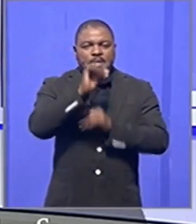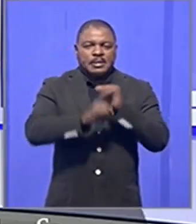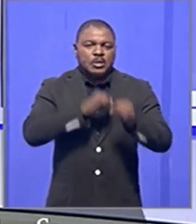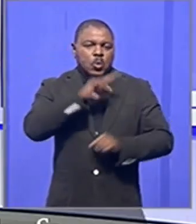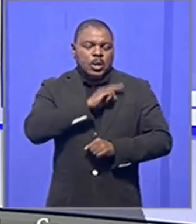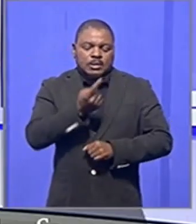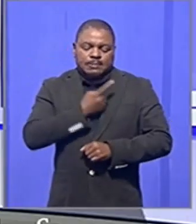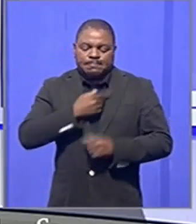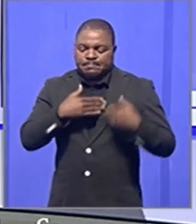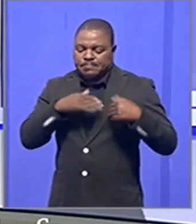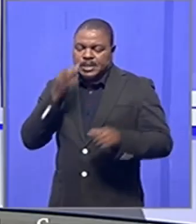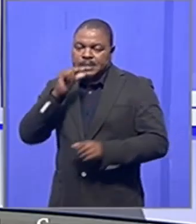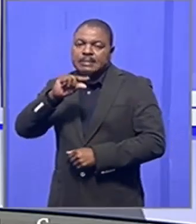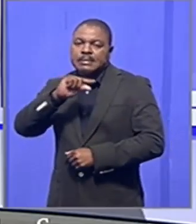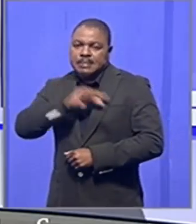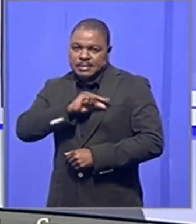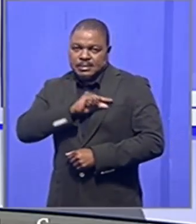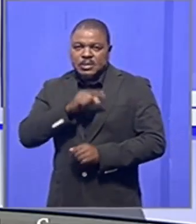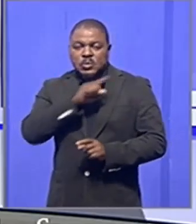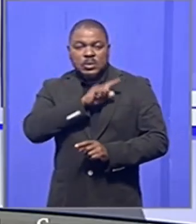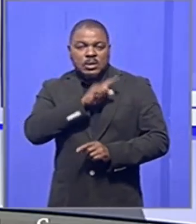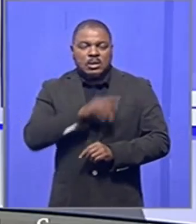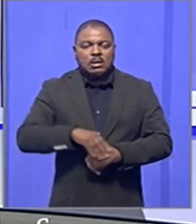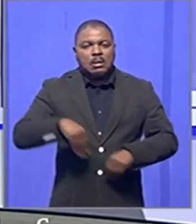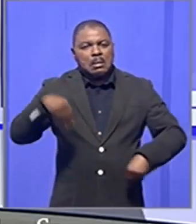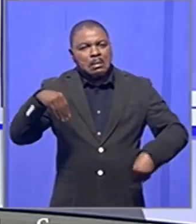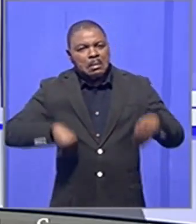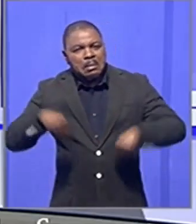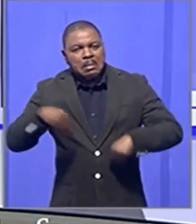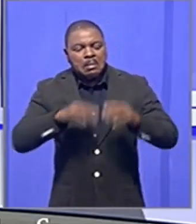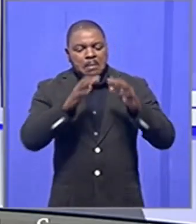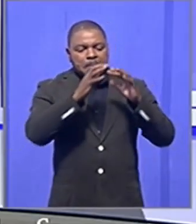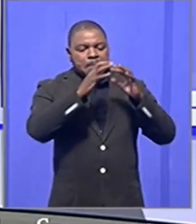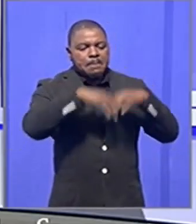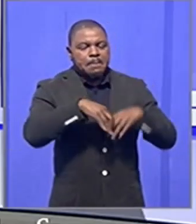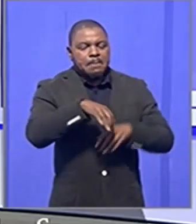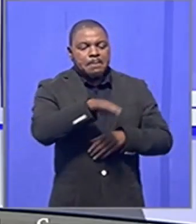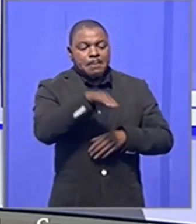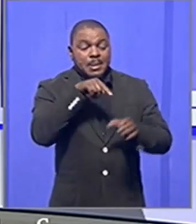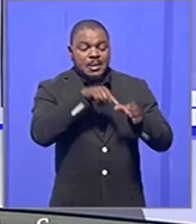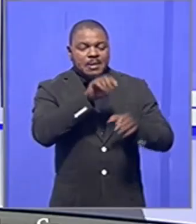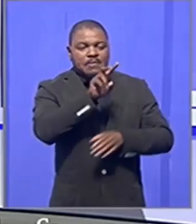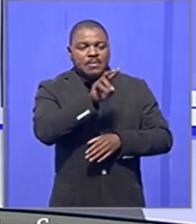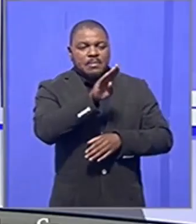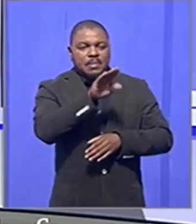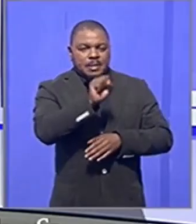ipona molato diatofantšong tšeo di akaretšago bomenetša bja go amana le go phuhlama ga banka ya VBS.